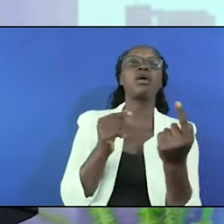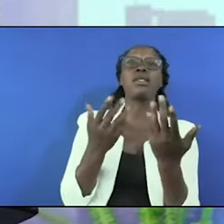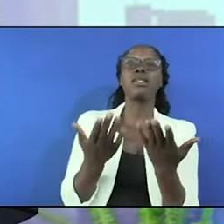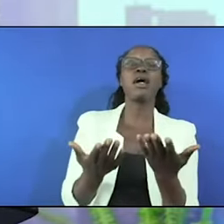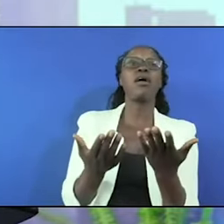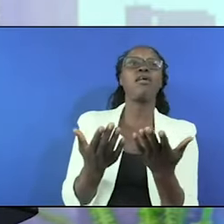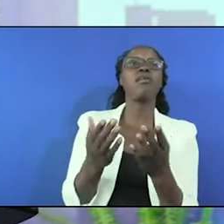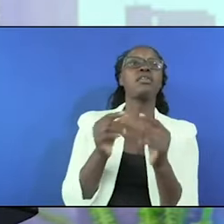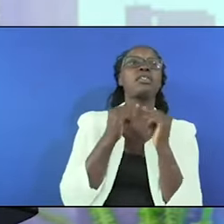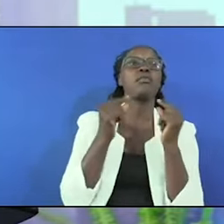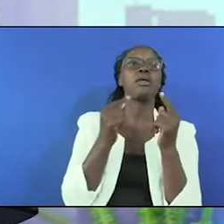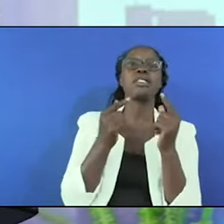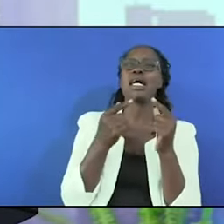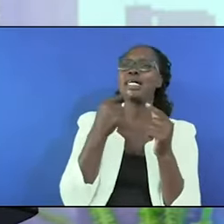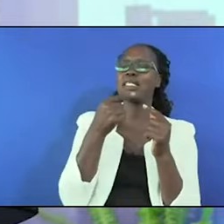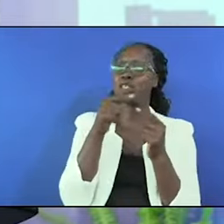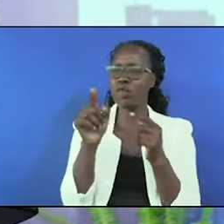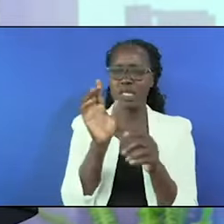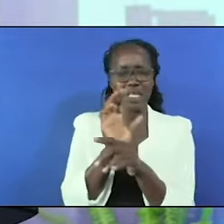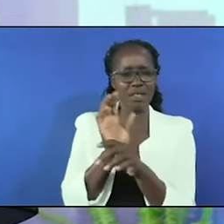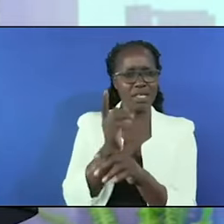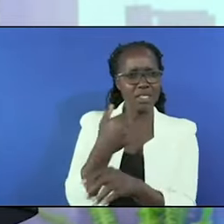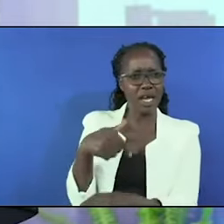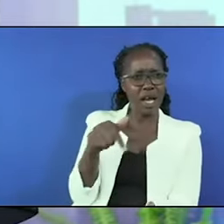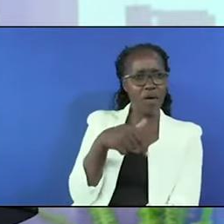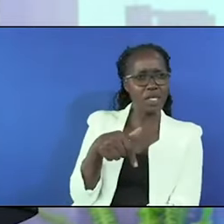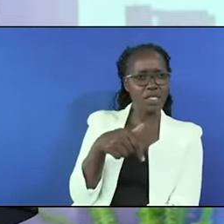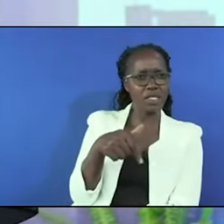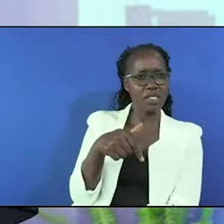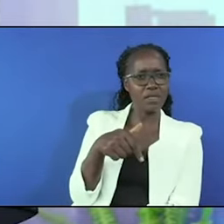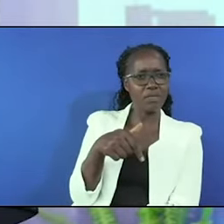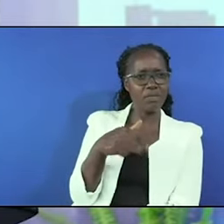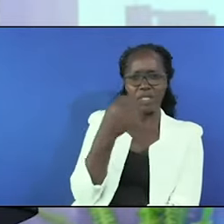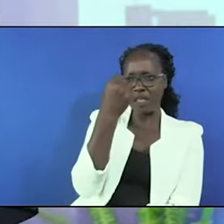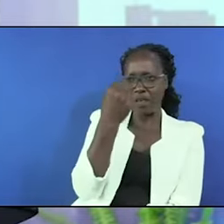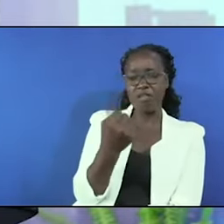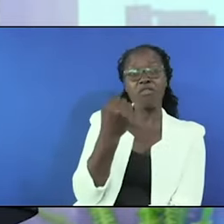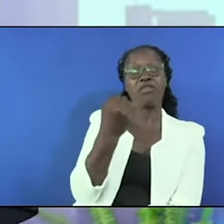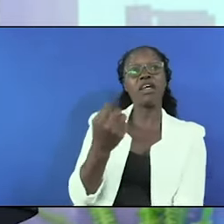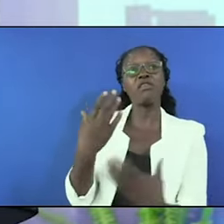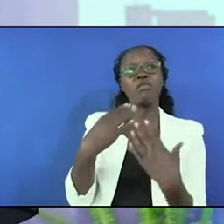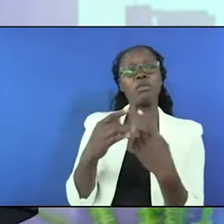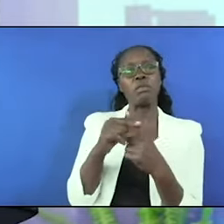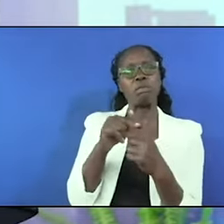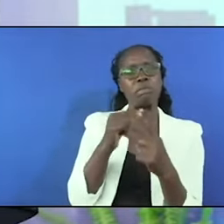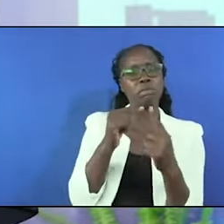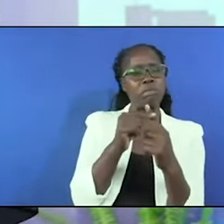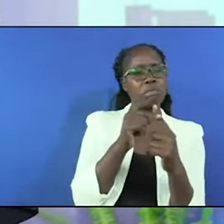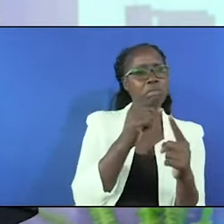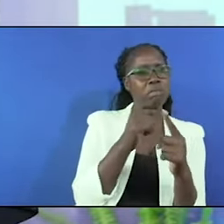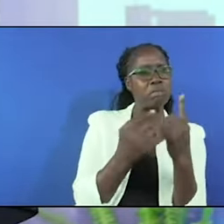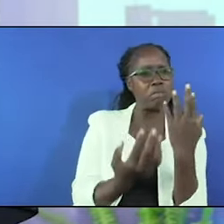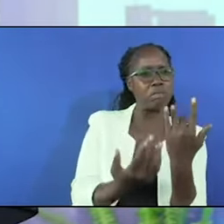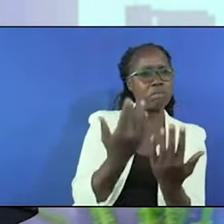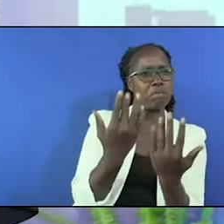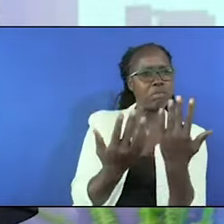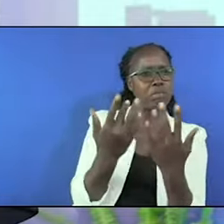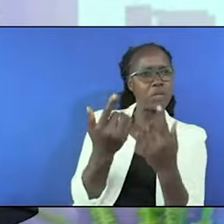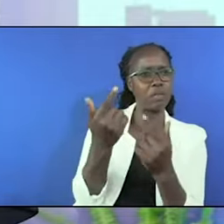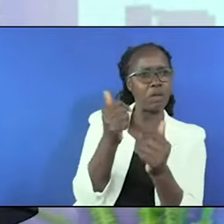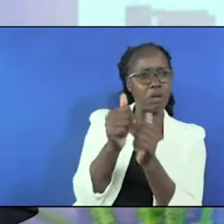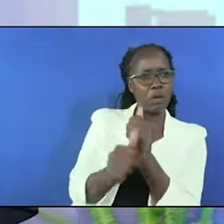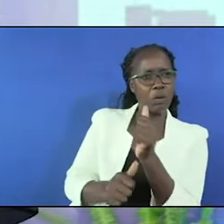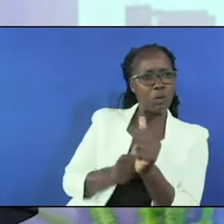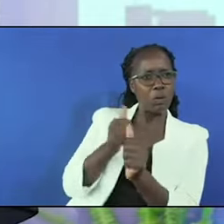now. I tell you, in our church, 5 people were lynched, killed.